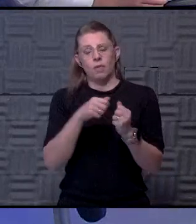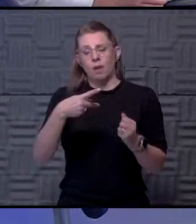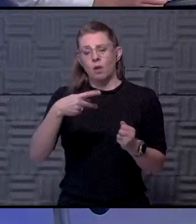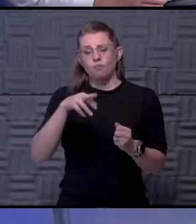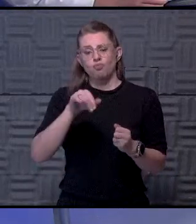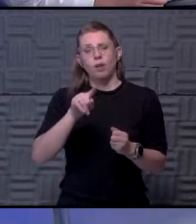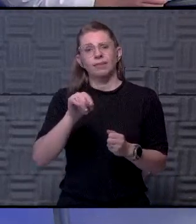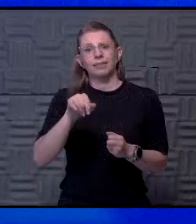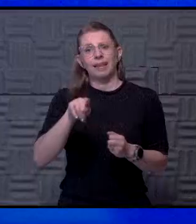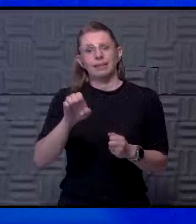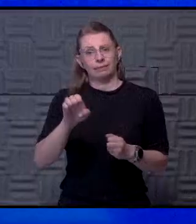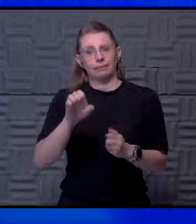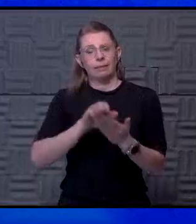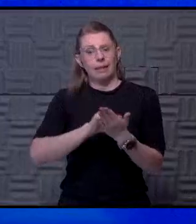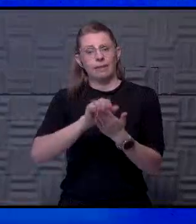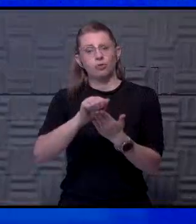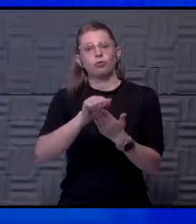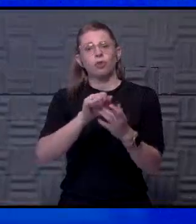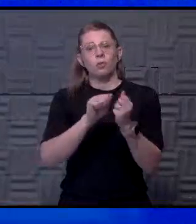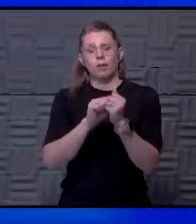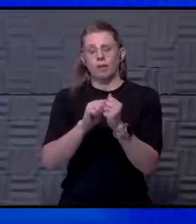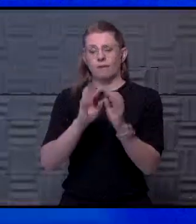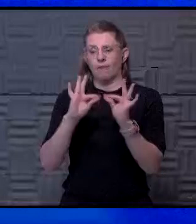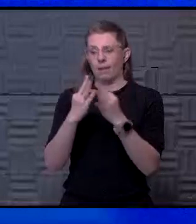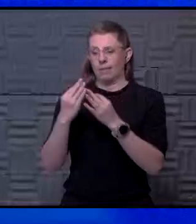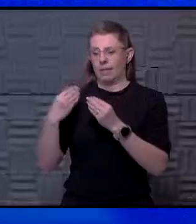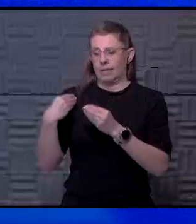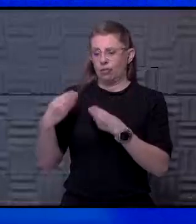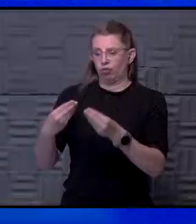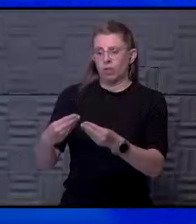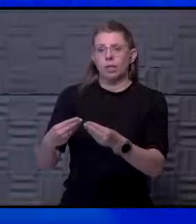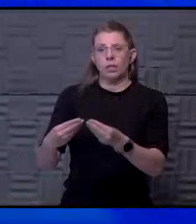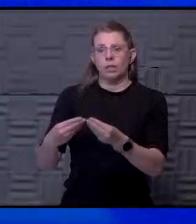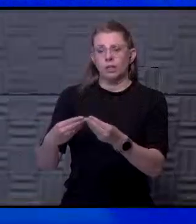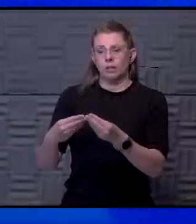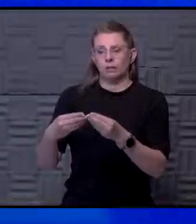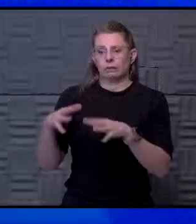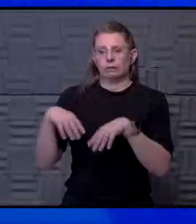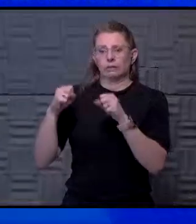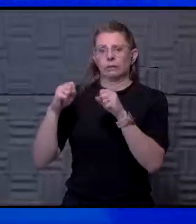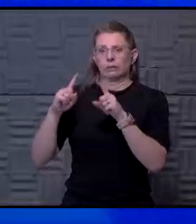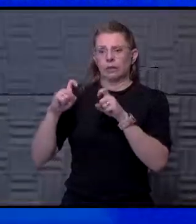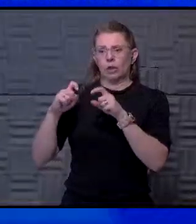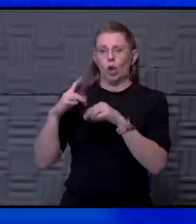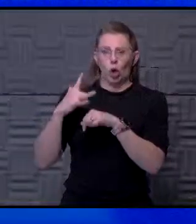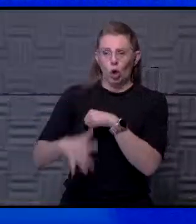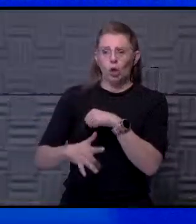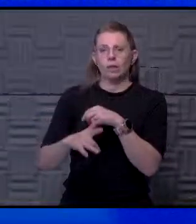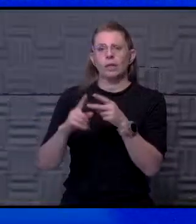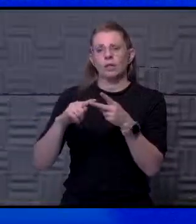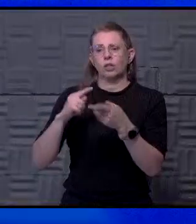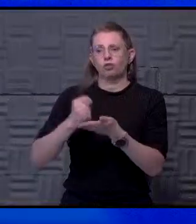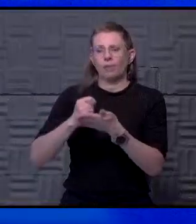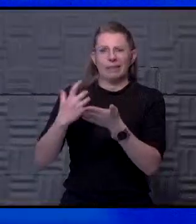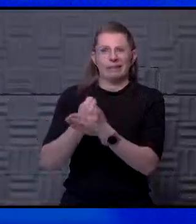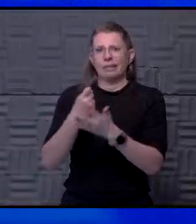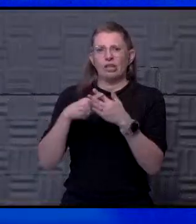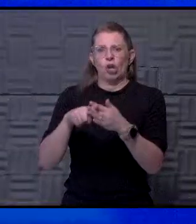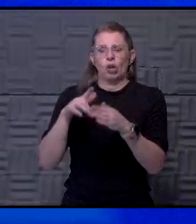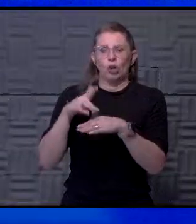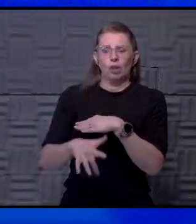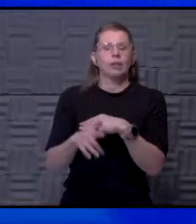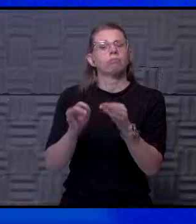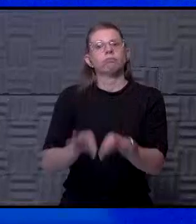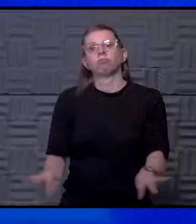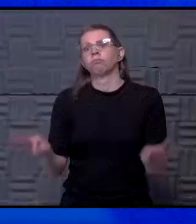and with the family history, early screening, getting into the right treatment after that folks, that is just so important.